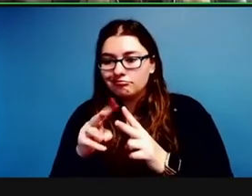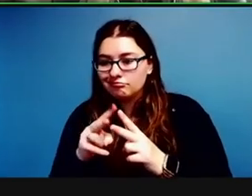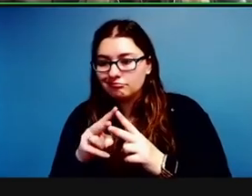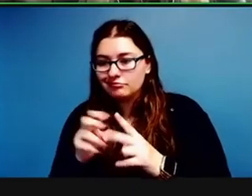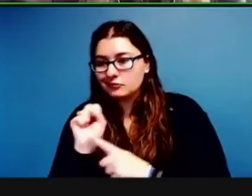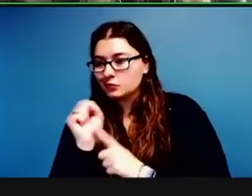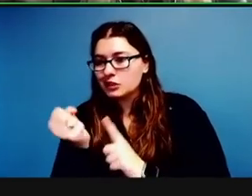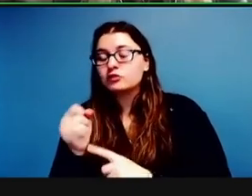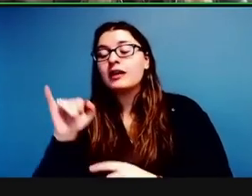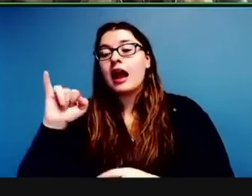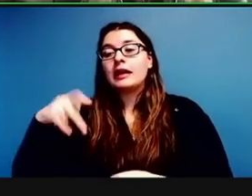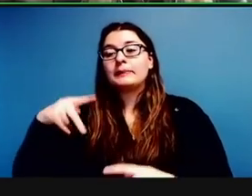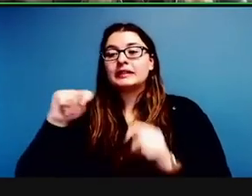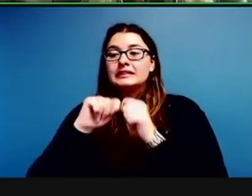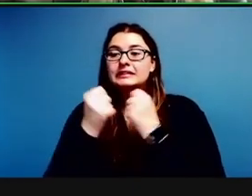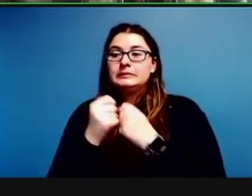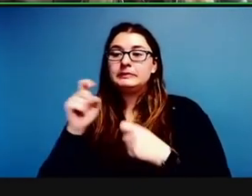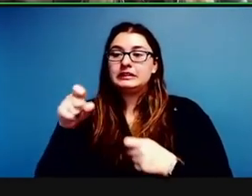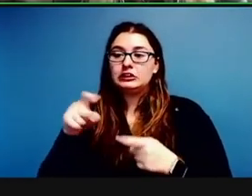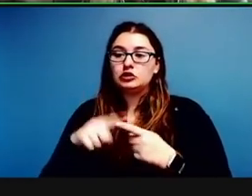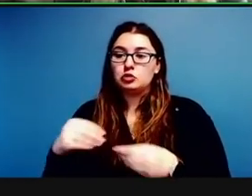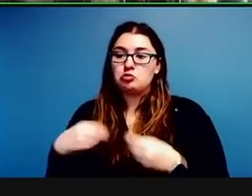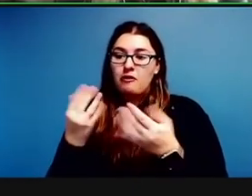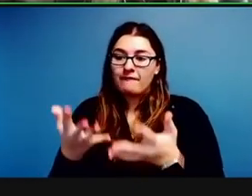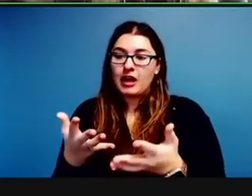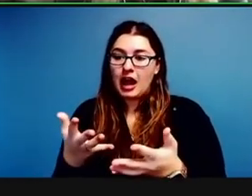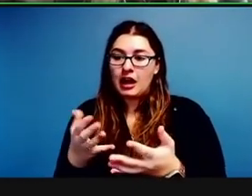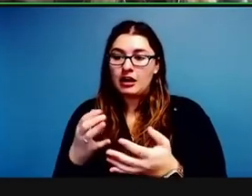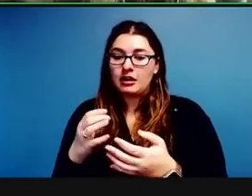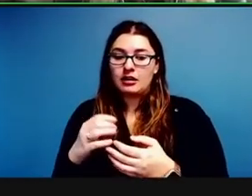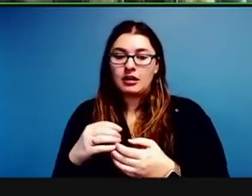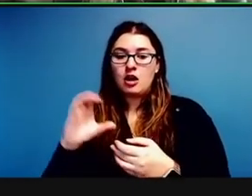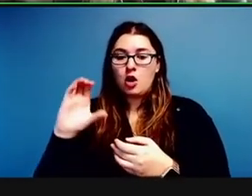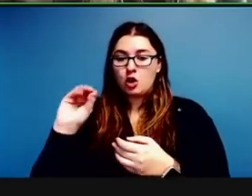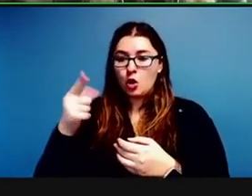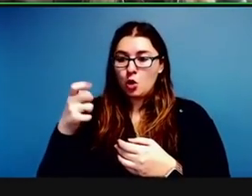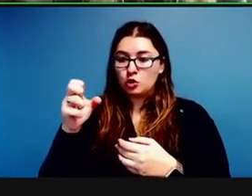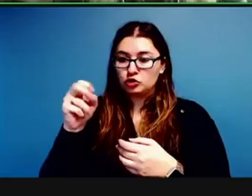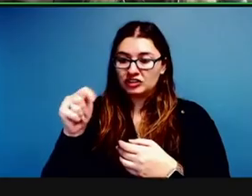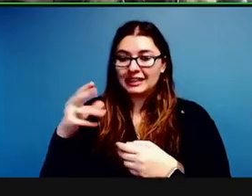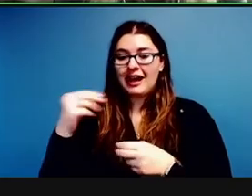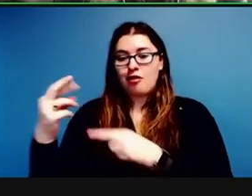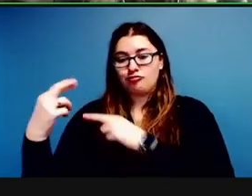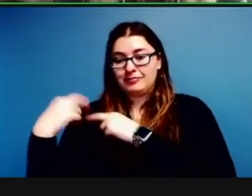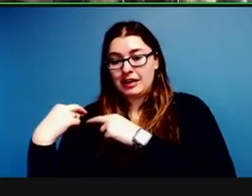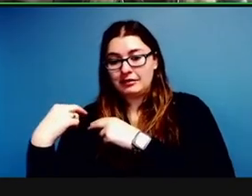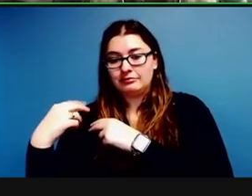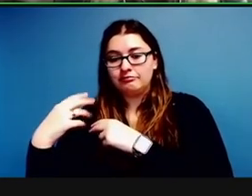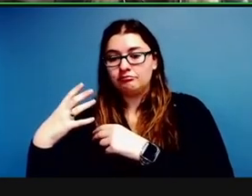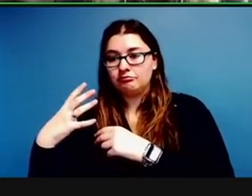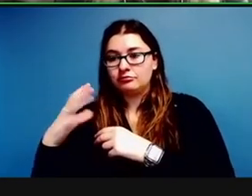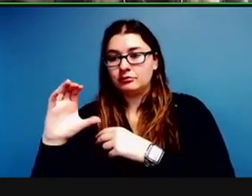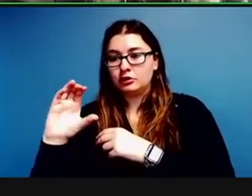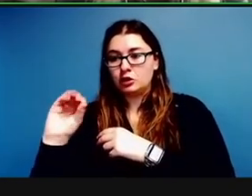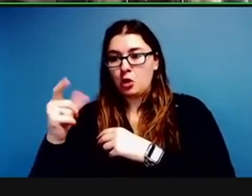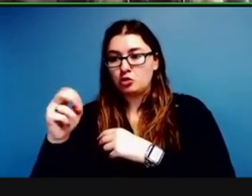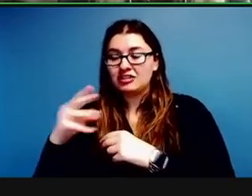the IEP team needs to provide a cogent and responsive